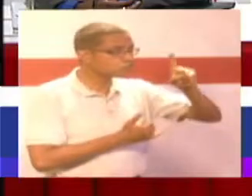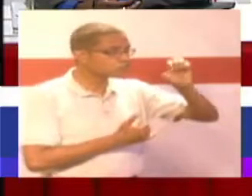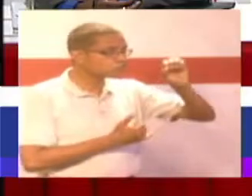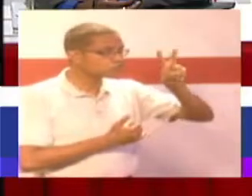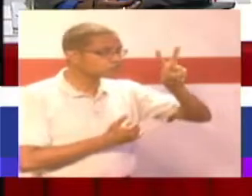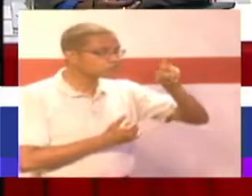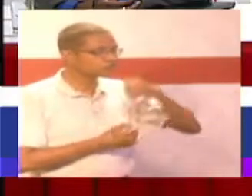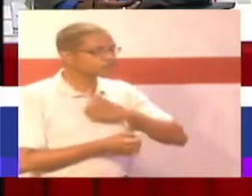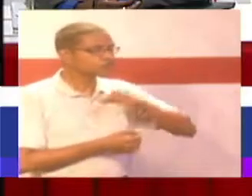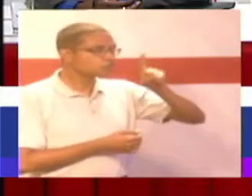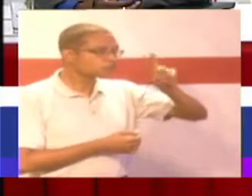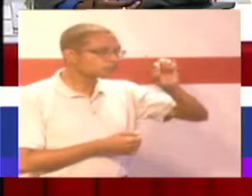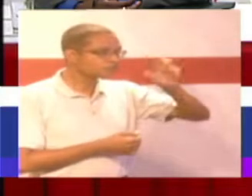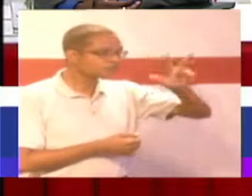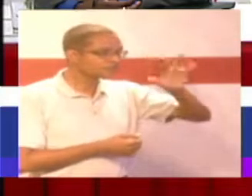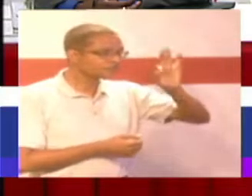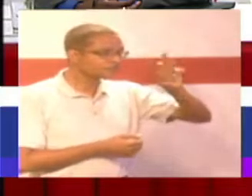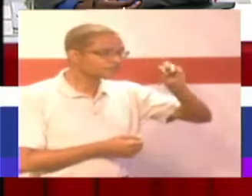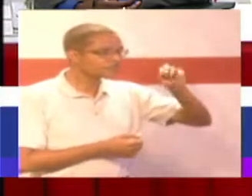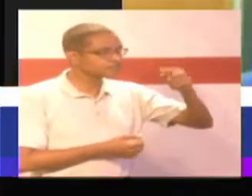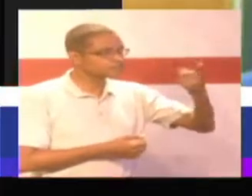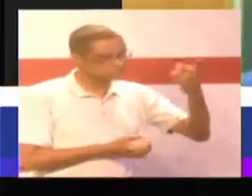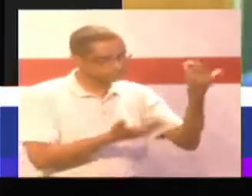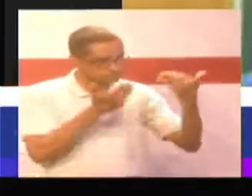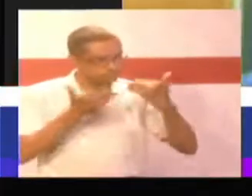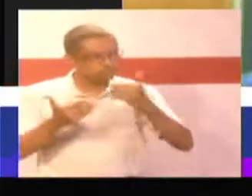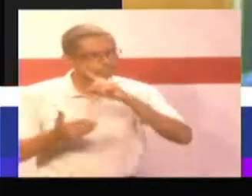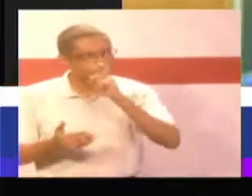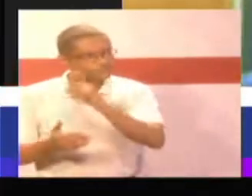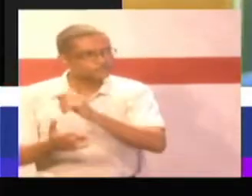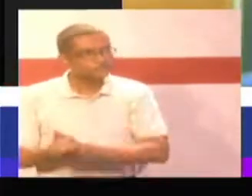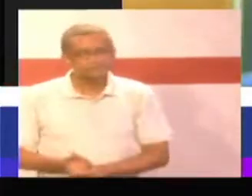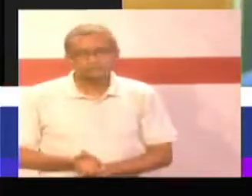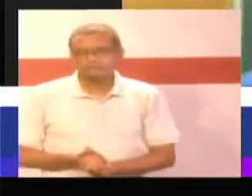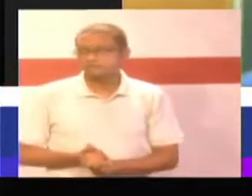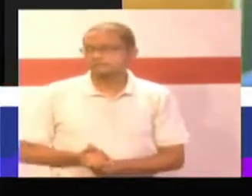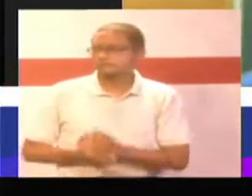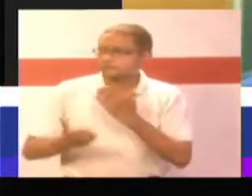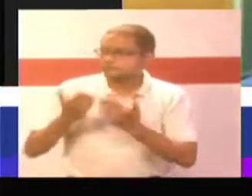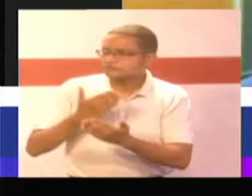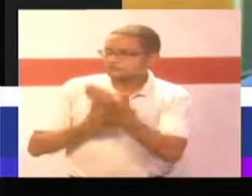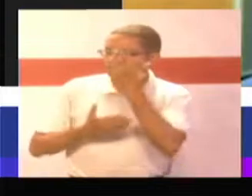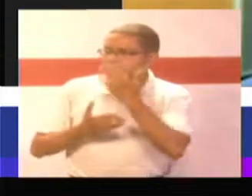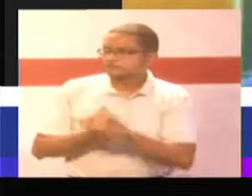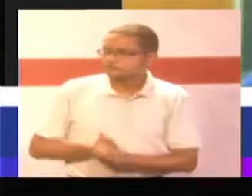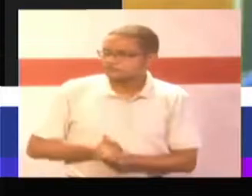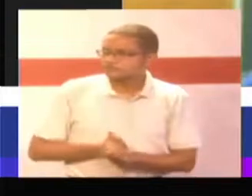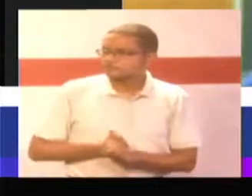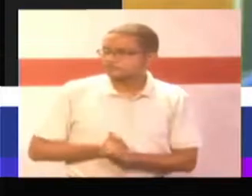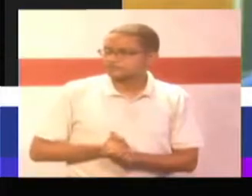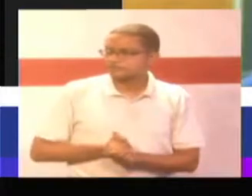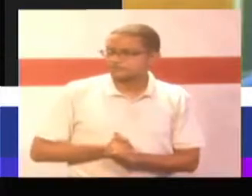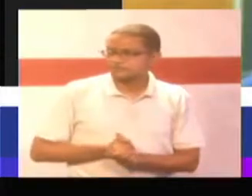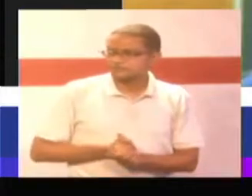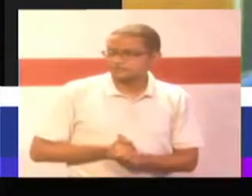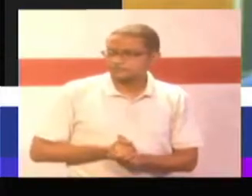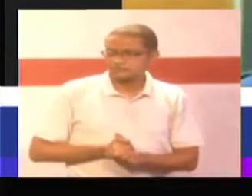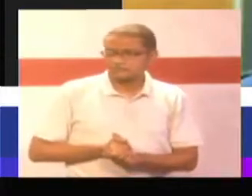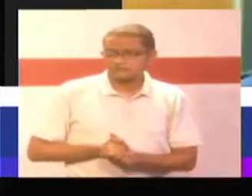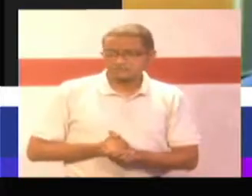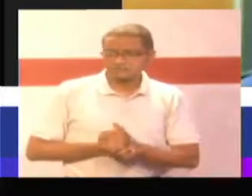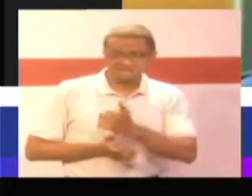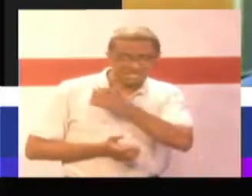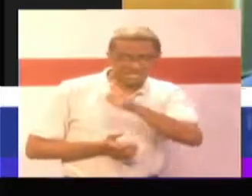your question. Good morning, Rai Rikomas from 103.1 FM. Very quickly, Are there any